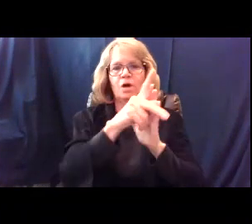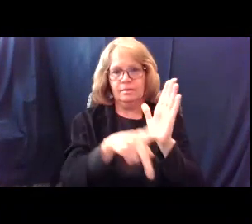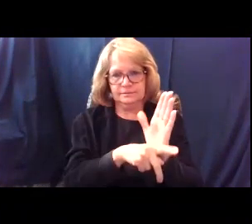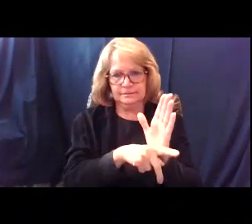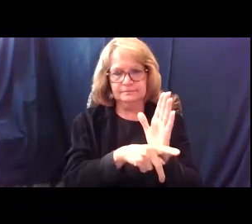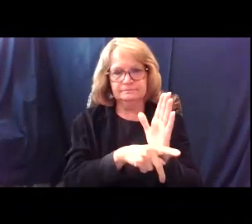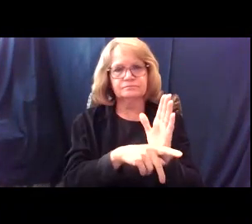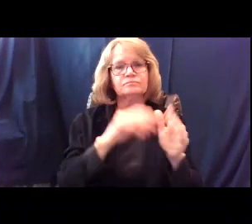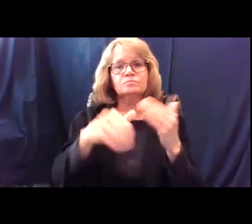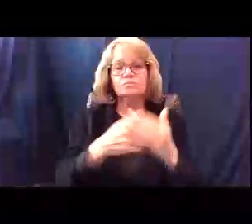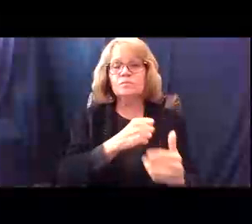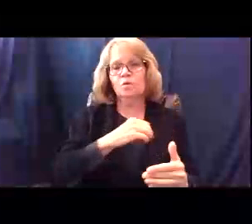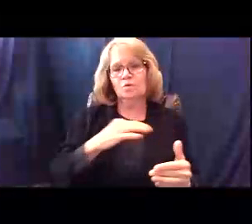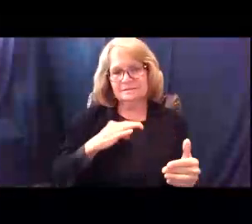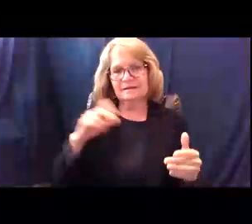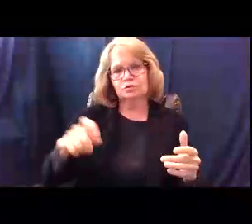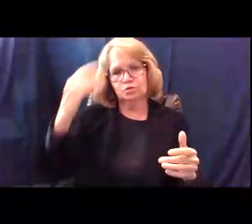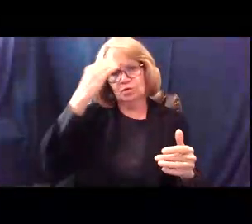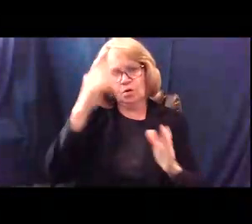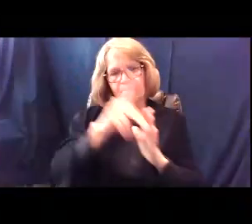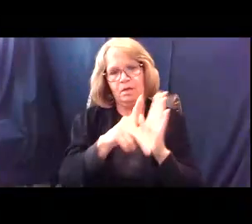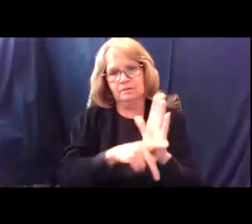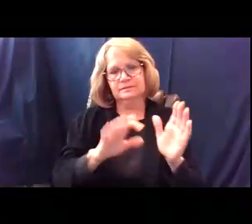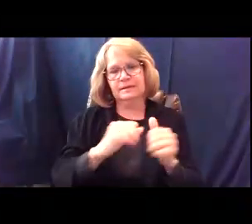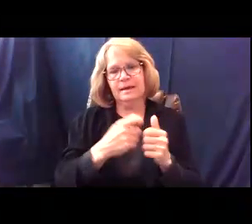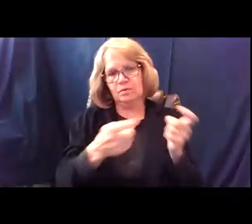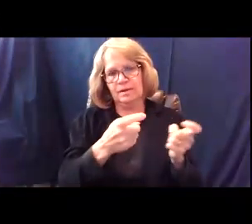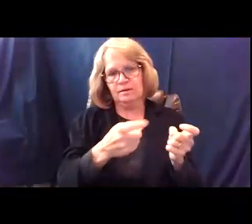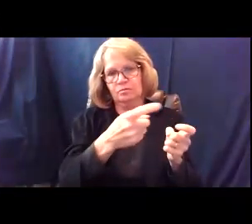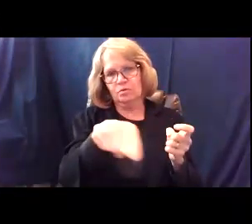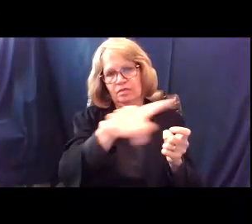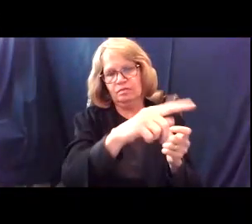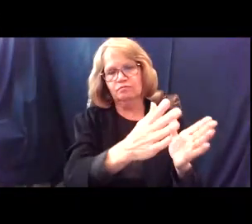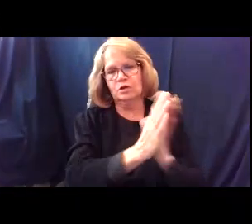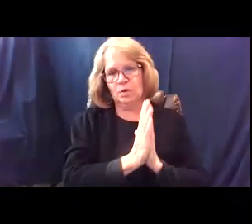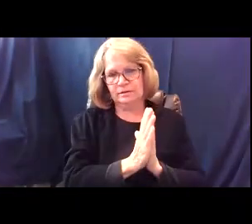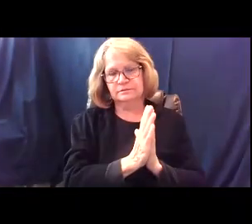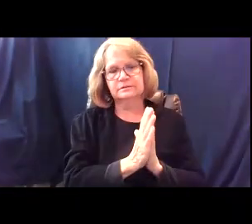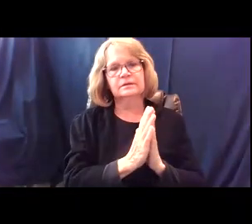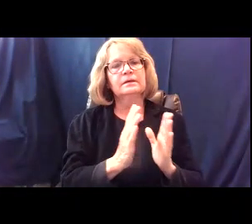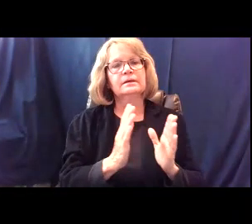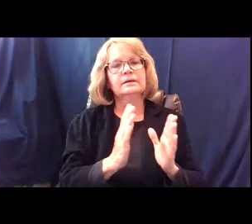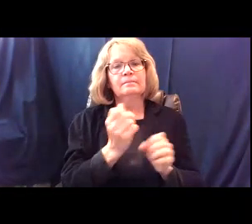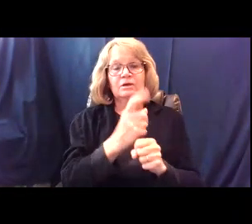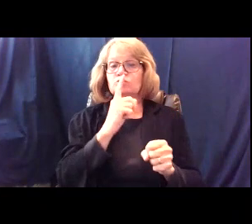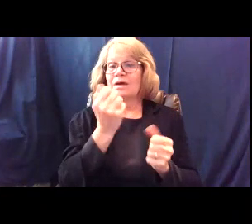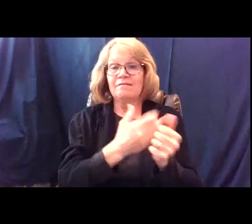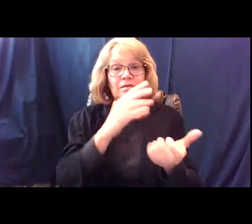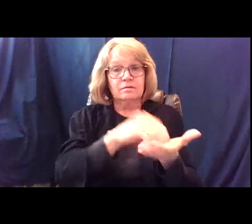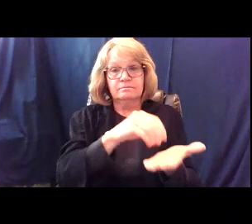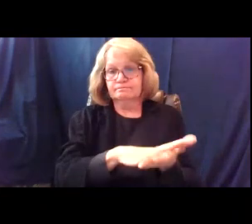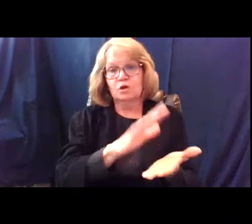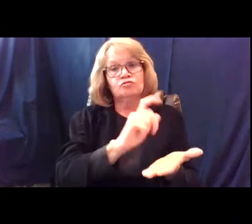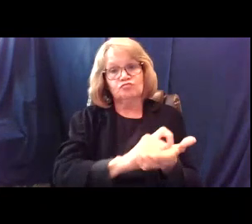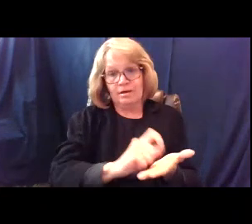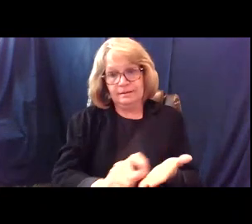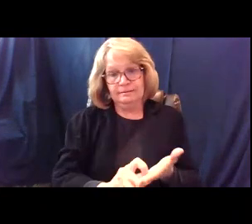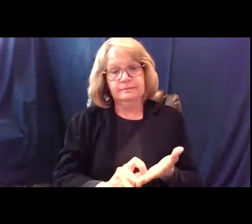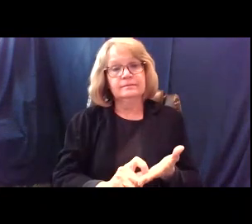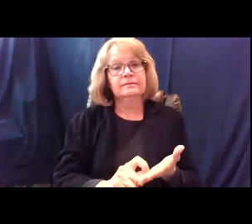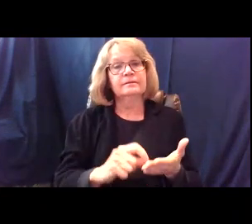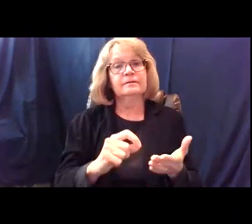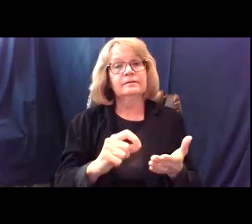their staff is aware of for handling requests. Make sure that everything is documented in writing. Housing provider